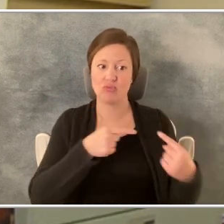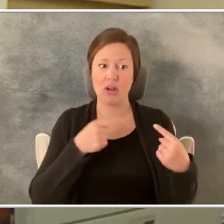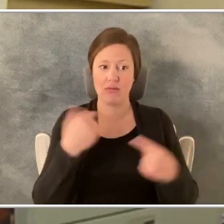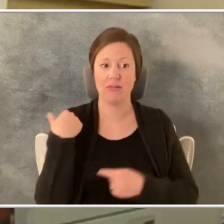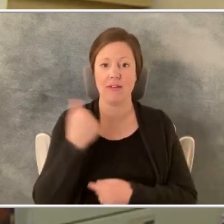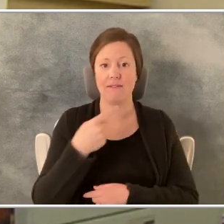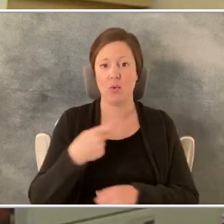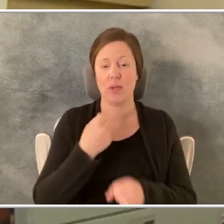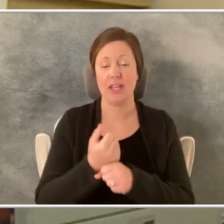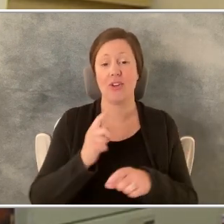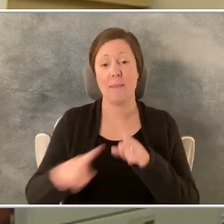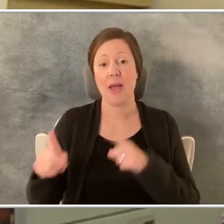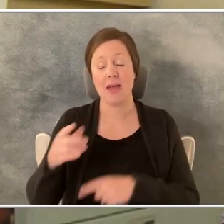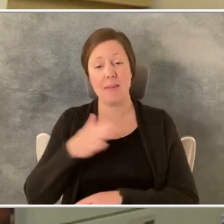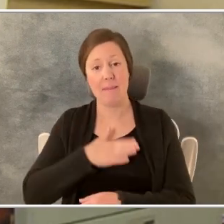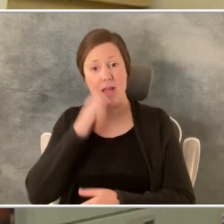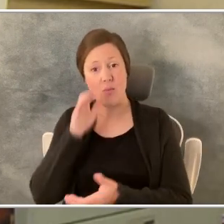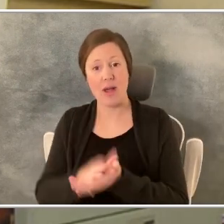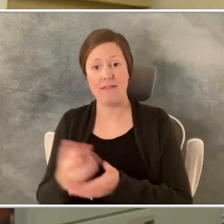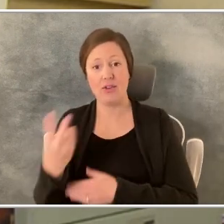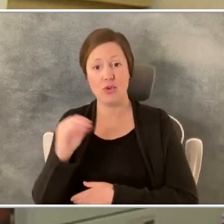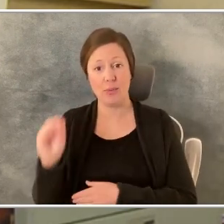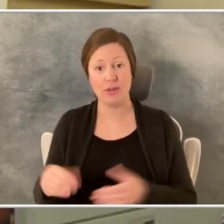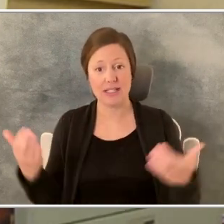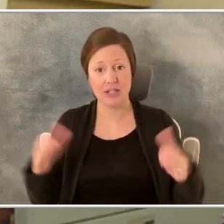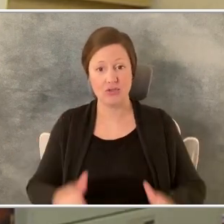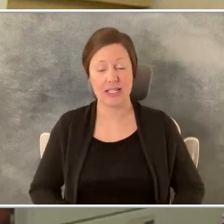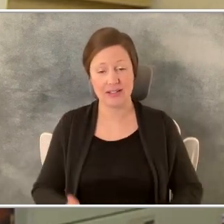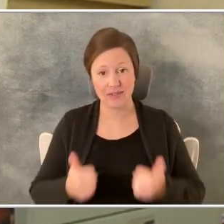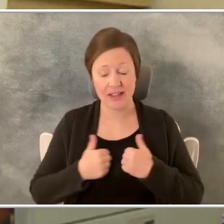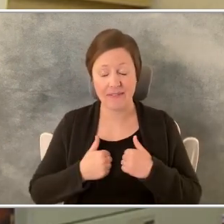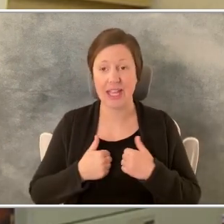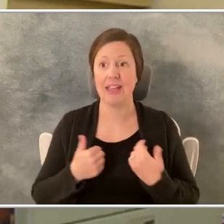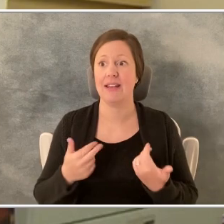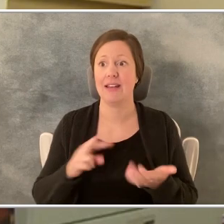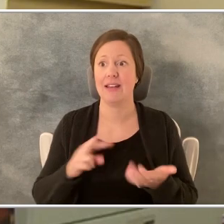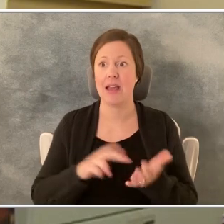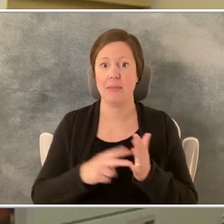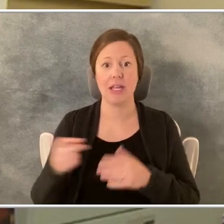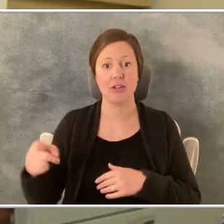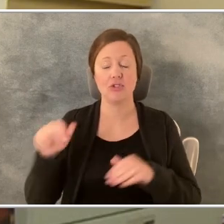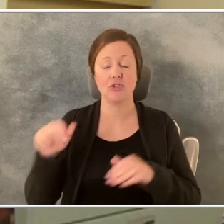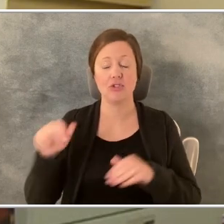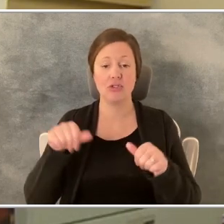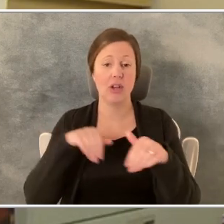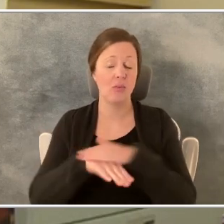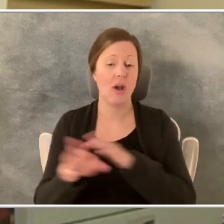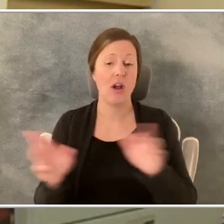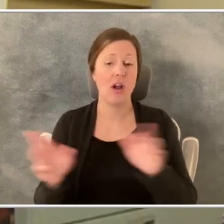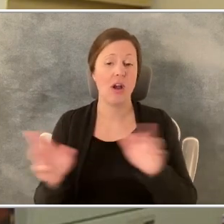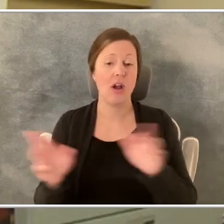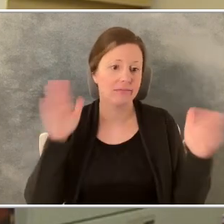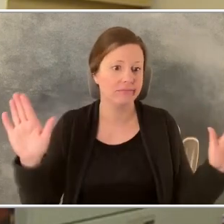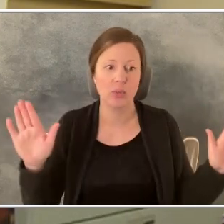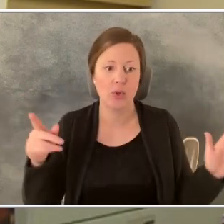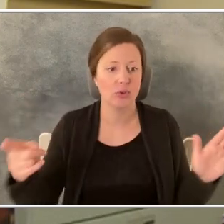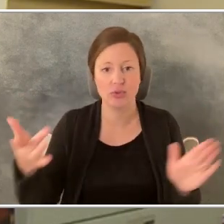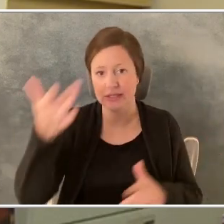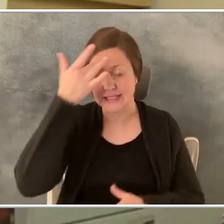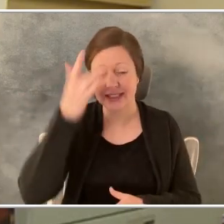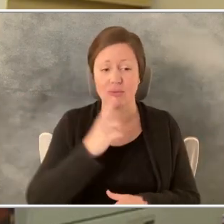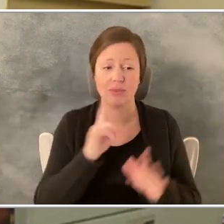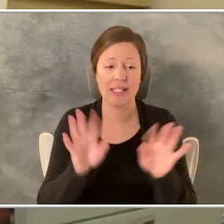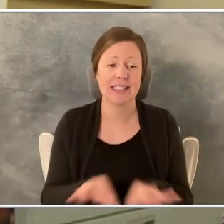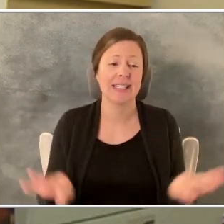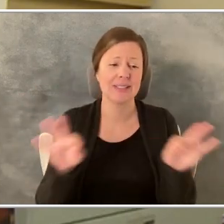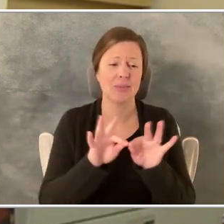2% chance of living, my wife she could walk into the room and you wouldn't even notice that she's sick. And that's why it's so important just to be nice to